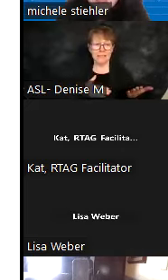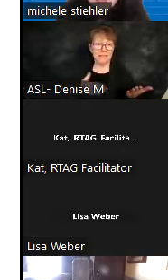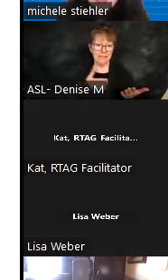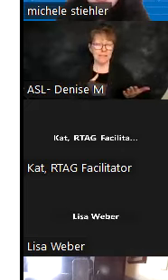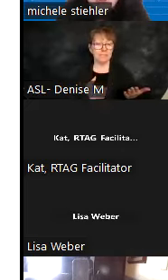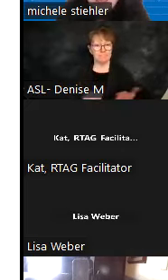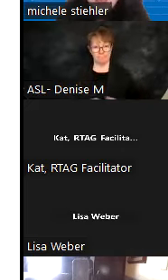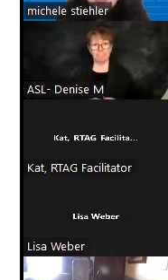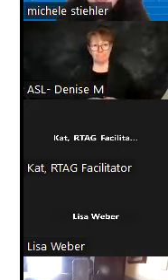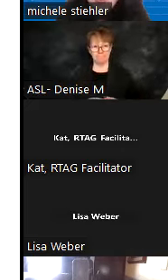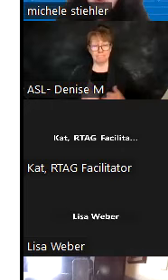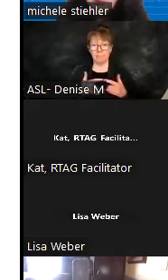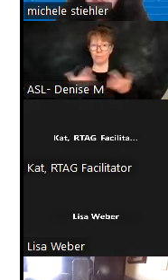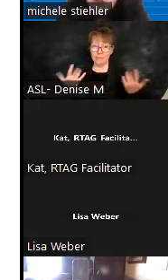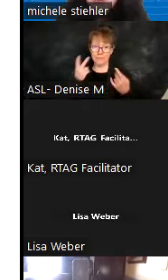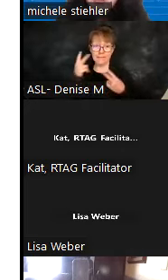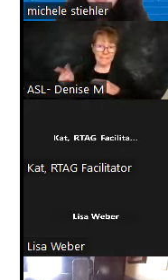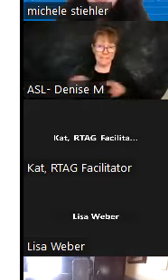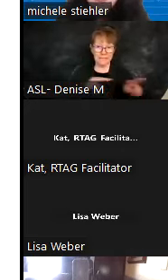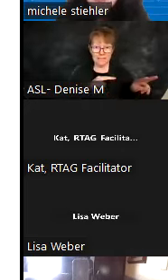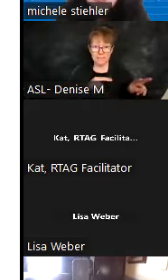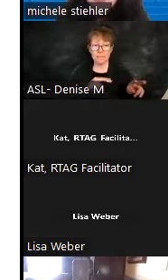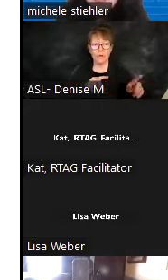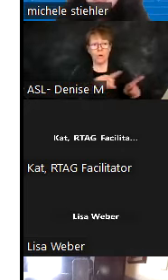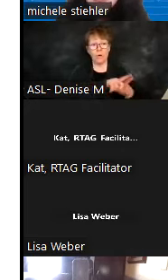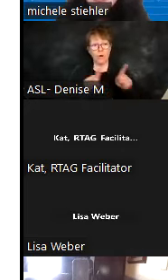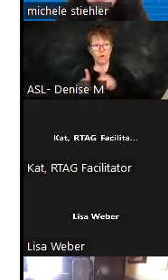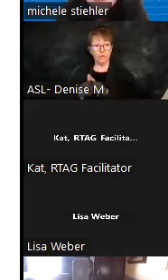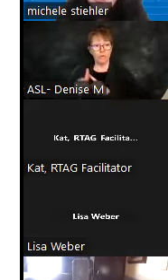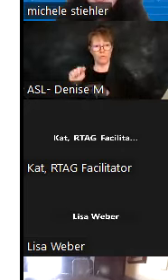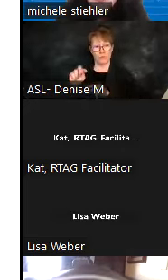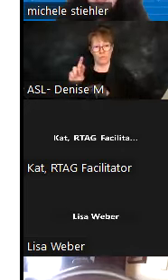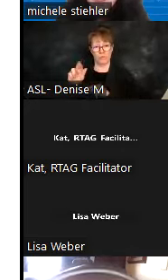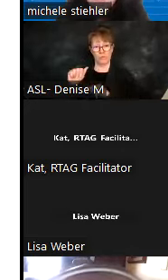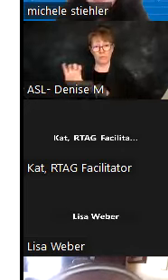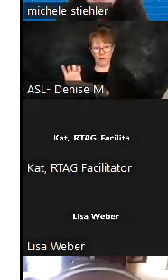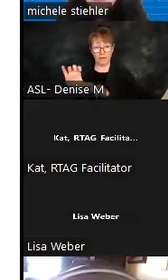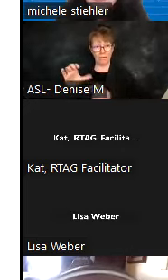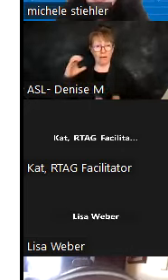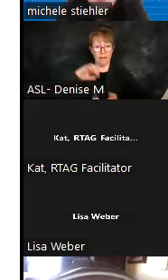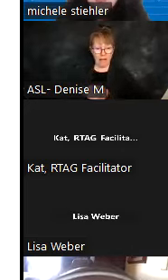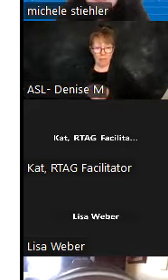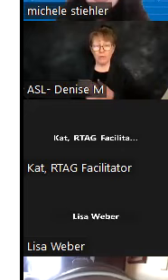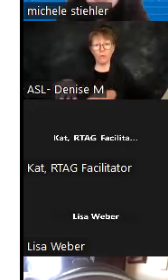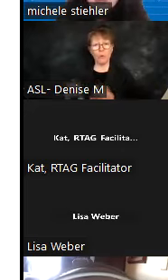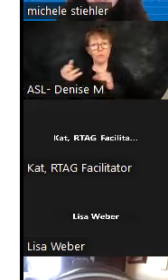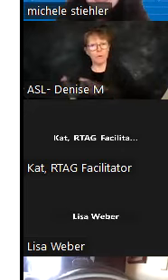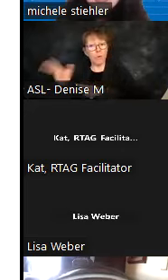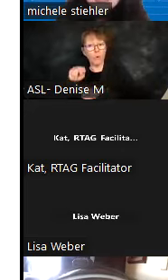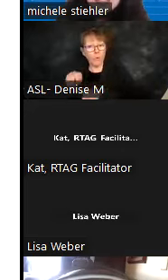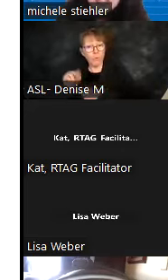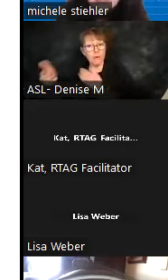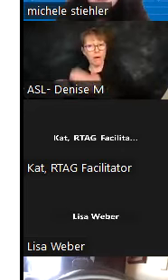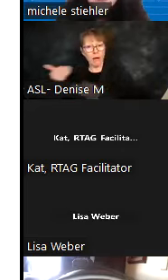Additionally, RTAG, I want to note, collaborated with the MBTA to host their own hiring event last week at